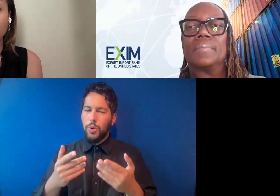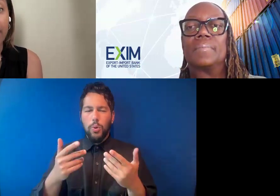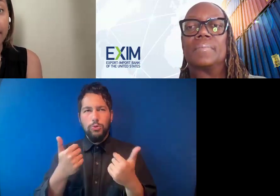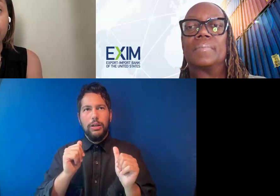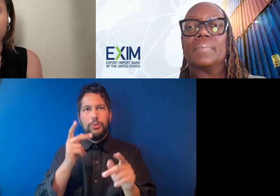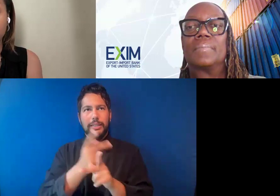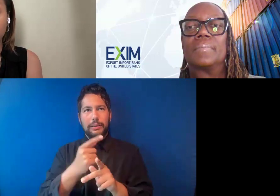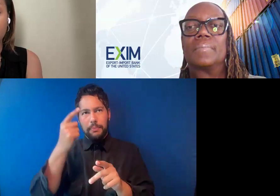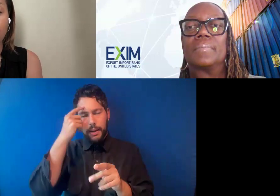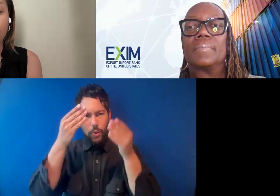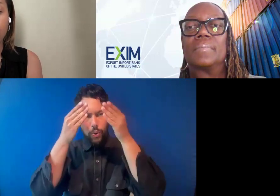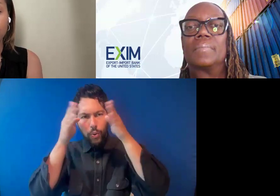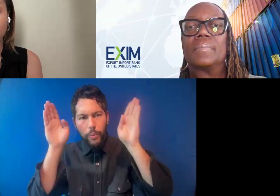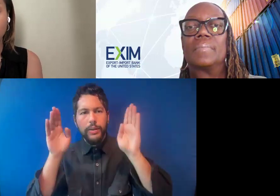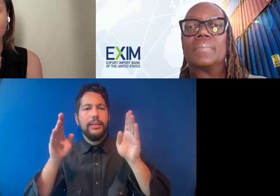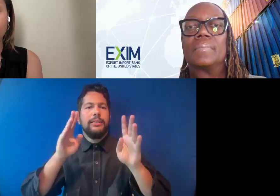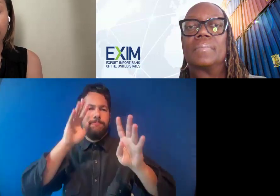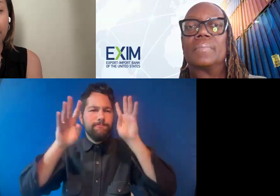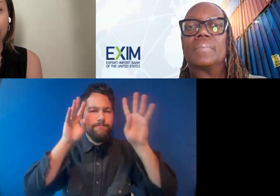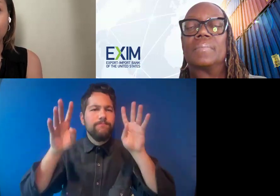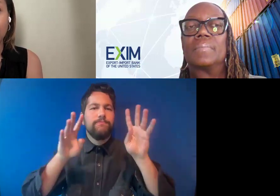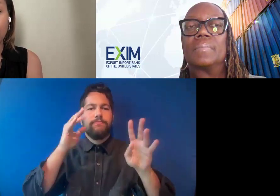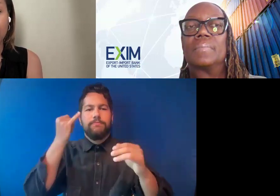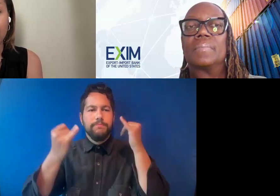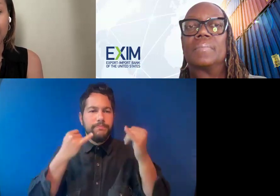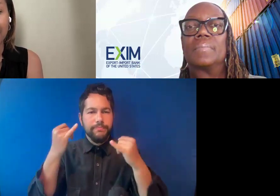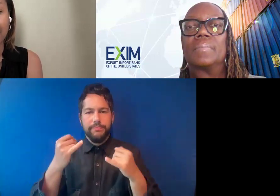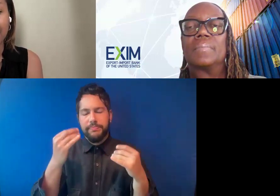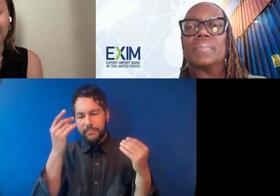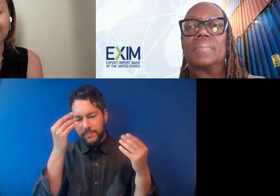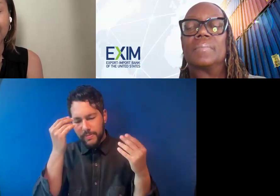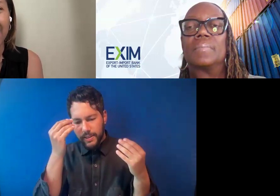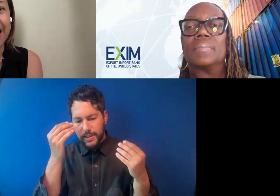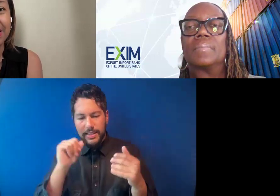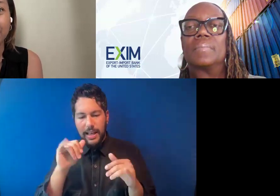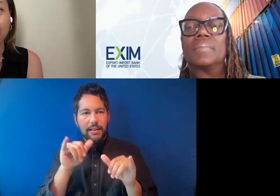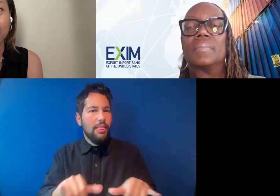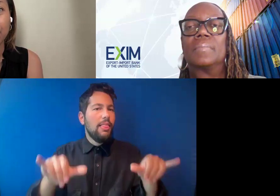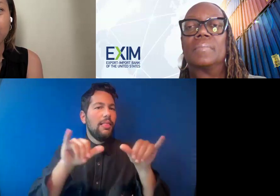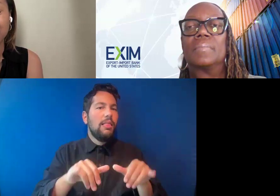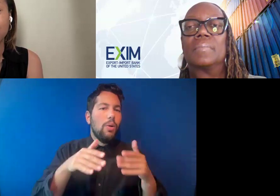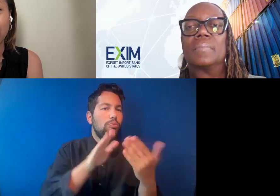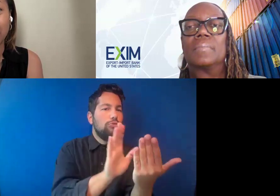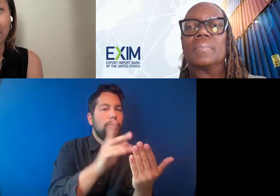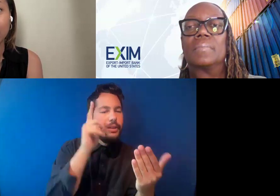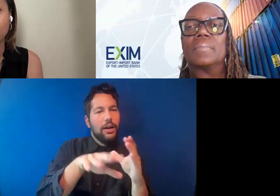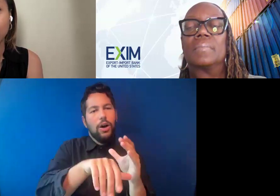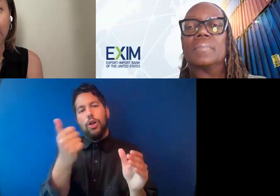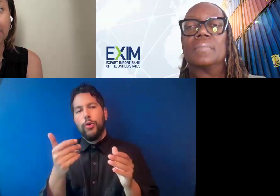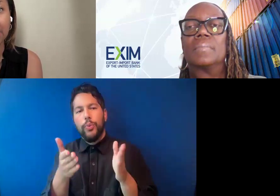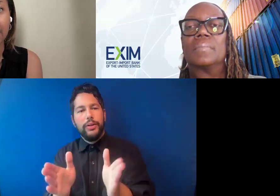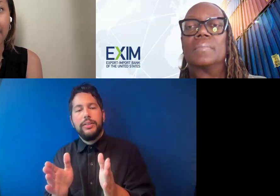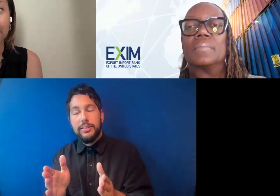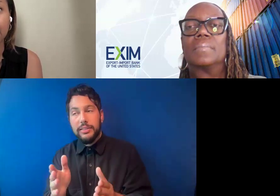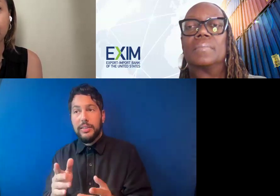open-minded, being creative, really thinking outside of the box, and then constantly asking people, especially when I meet